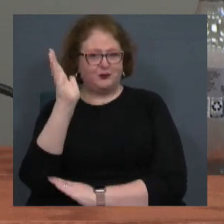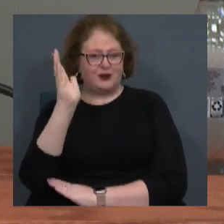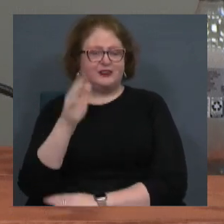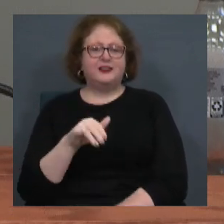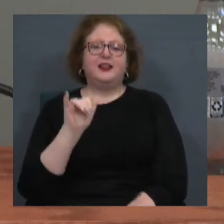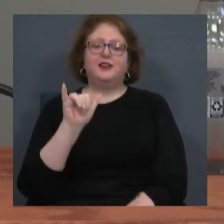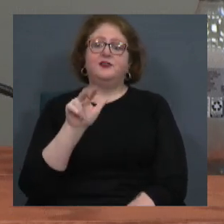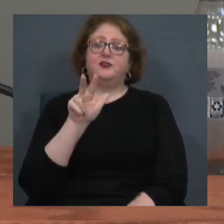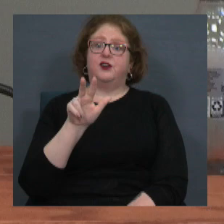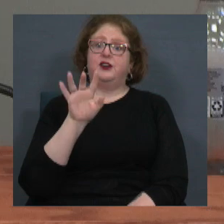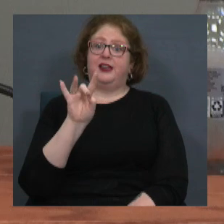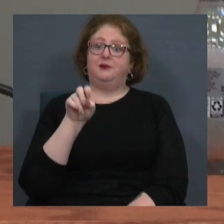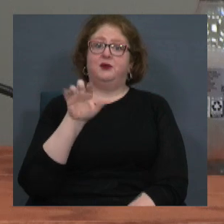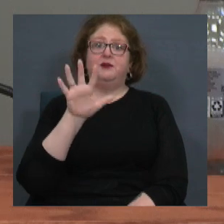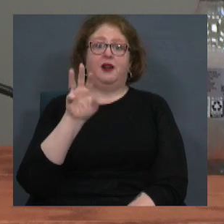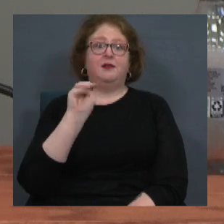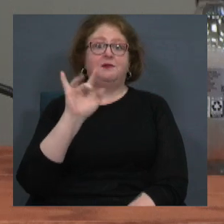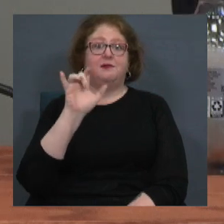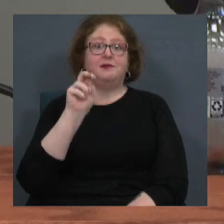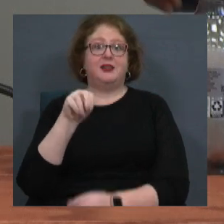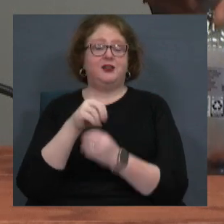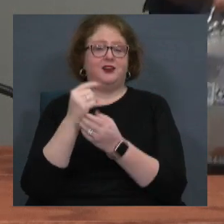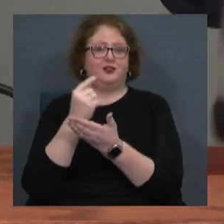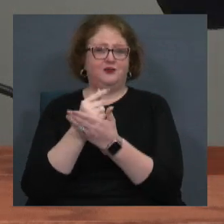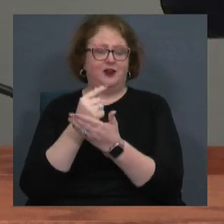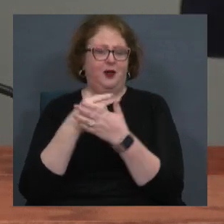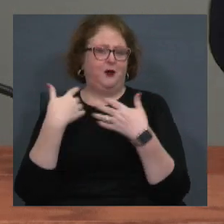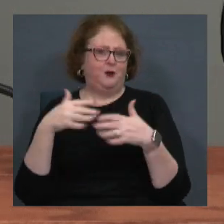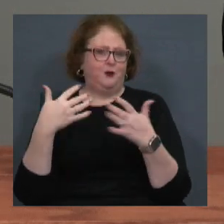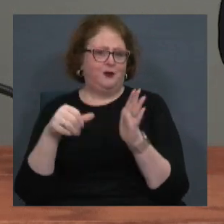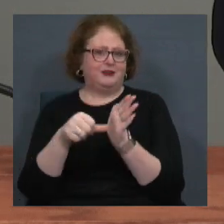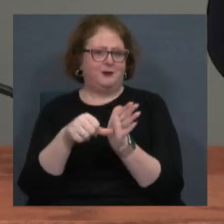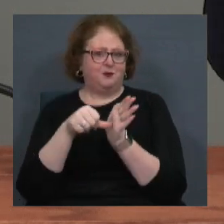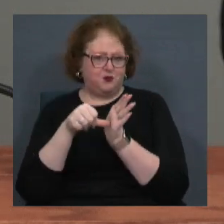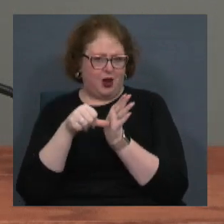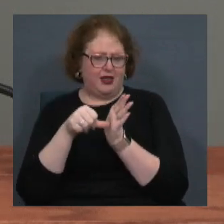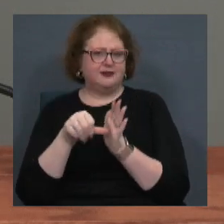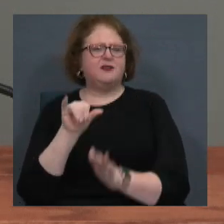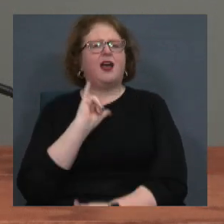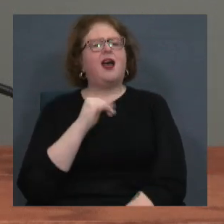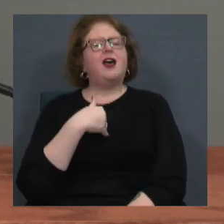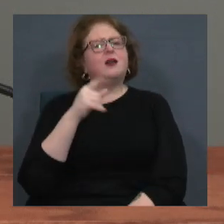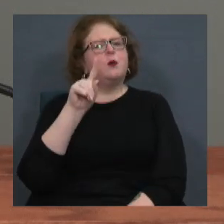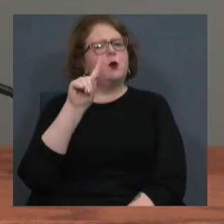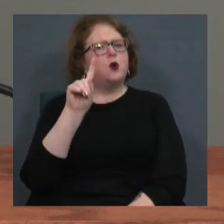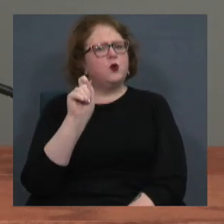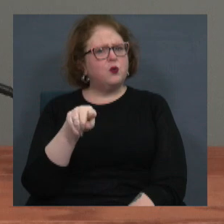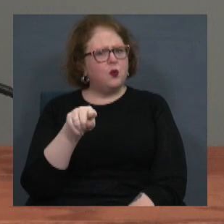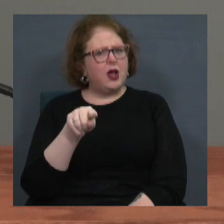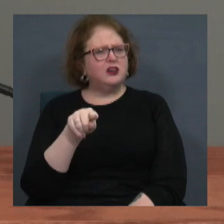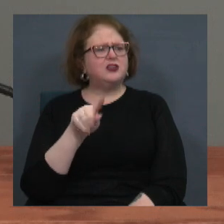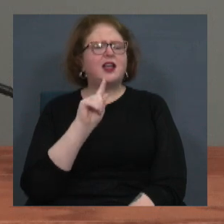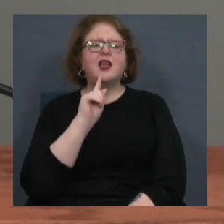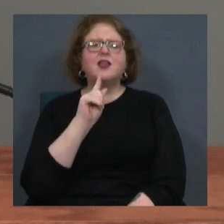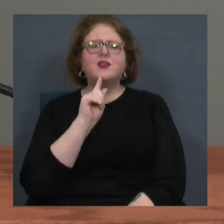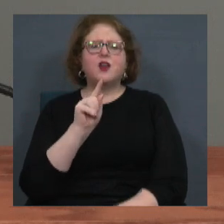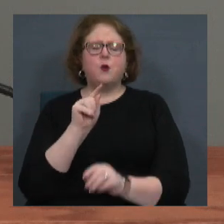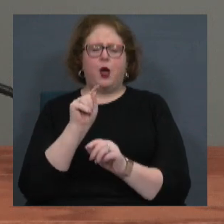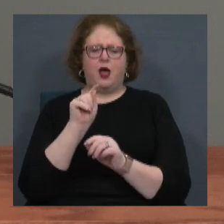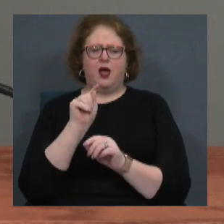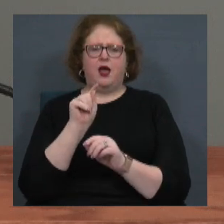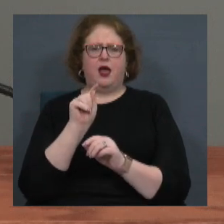I have one question on the terminal redevelopment slide. The dots the dotted area around